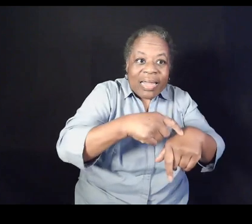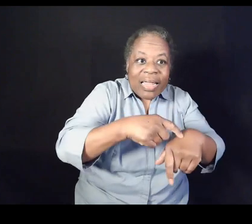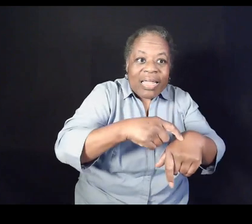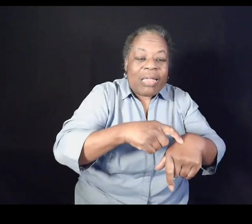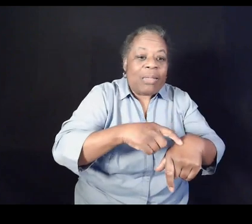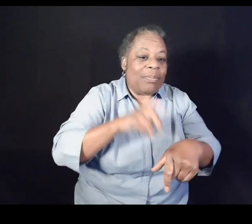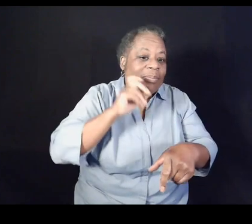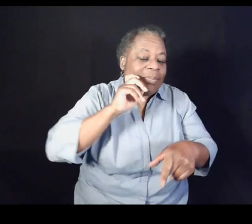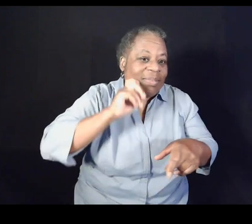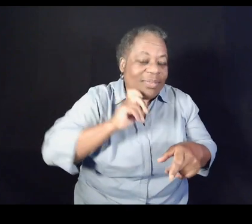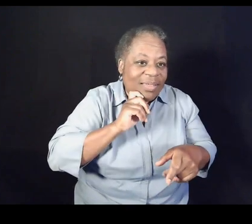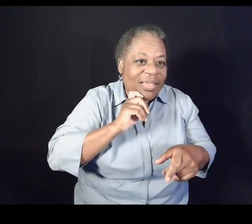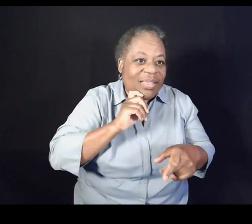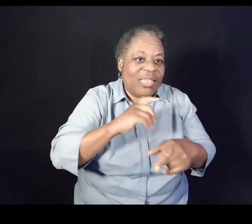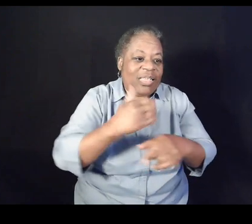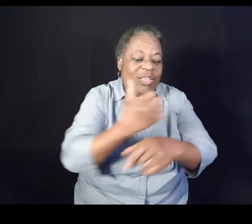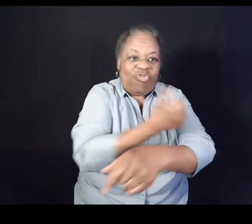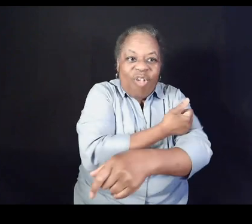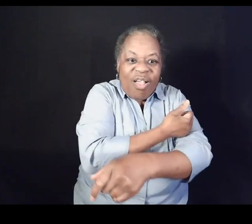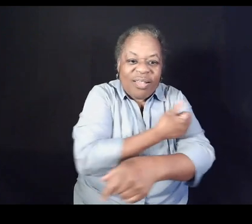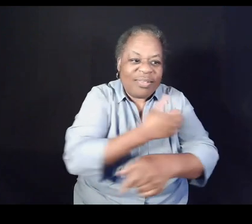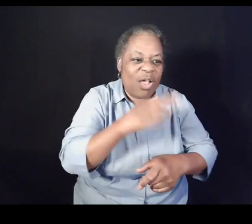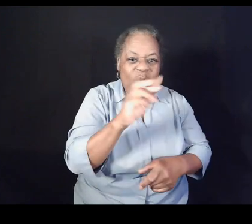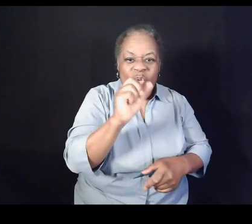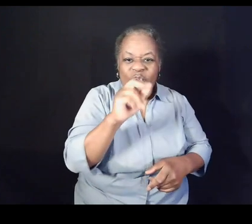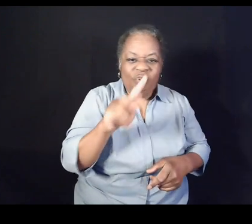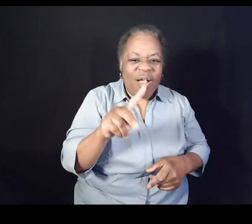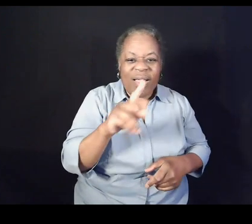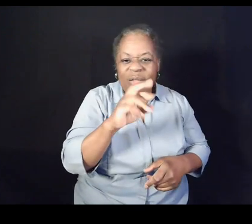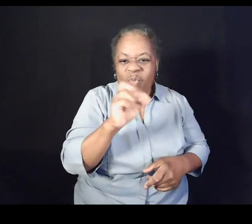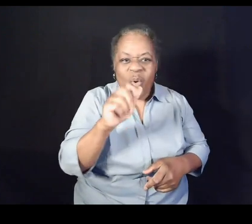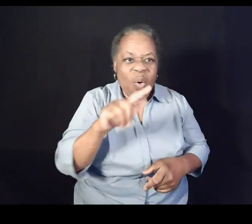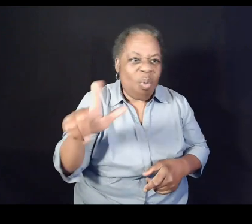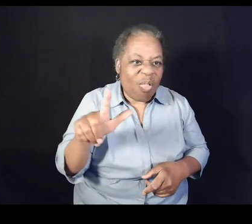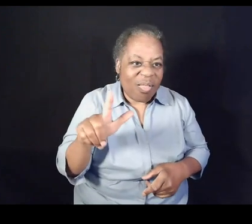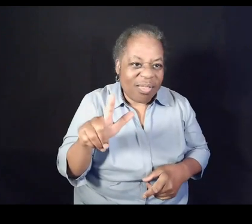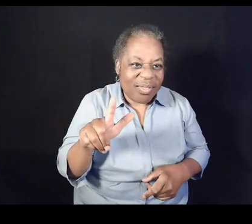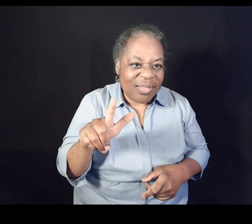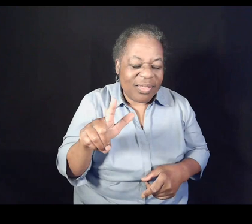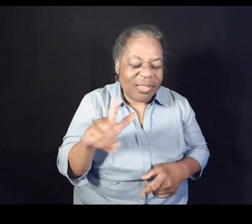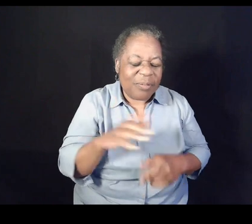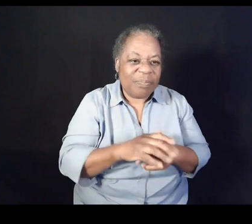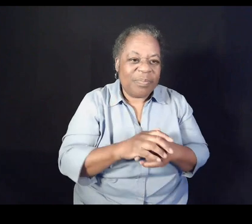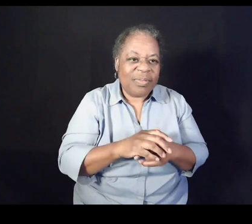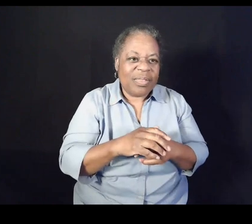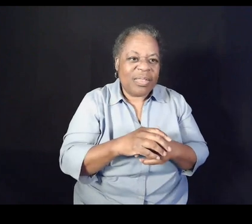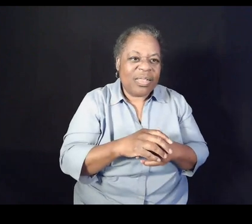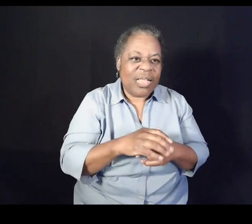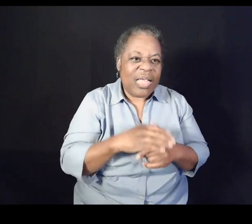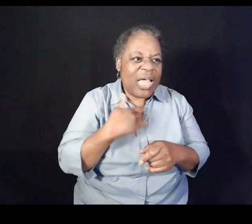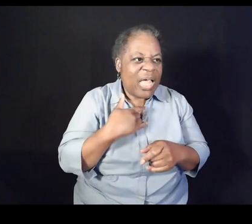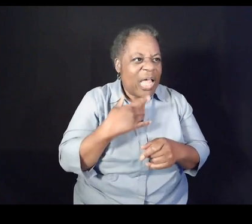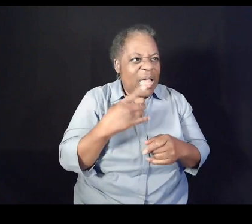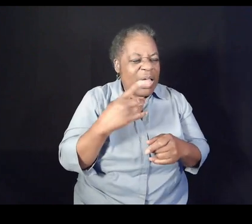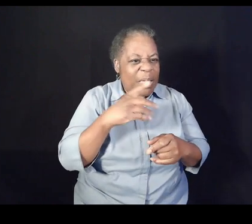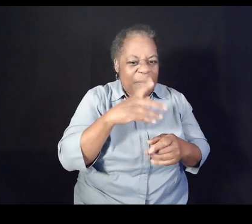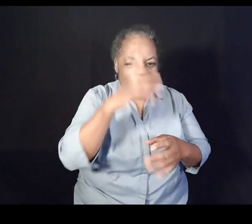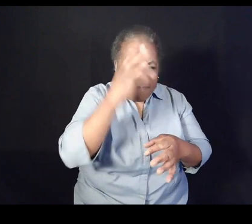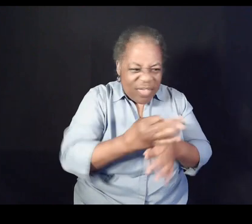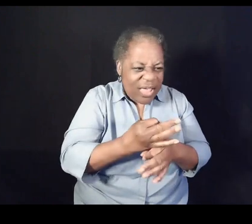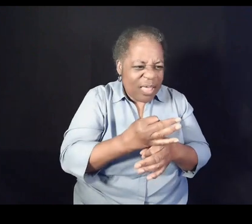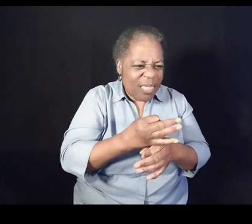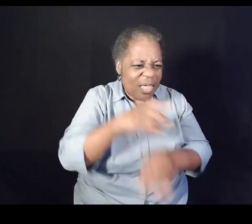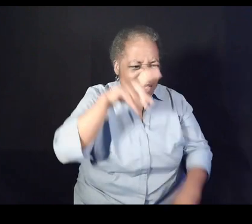least the two of those were going to be off limits for me. It forced me to question my faith. Was